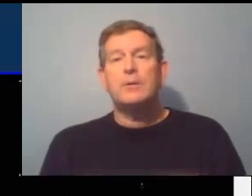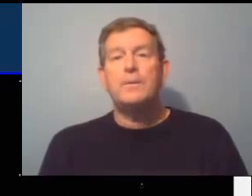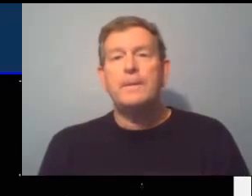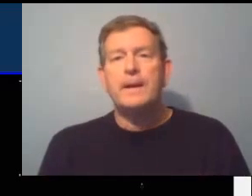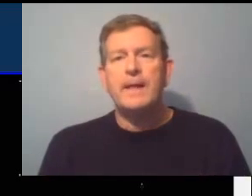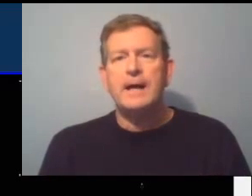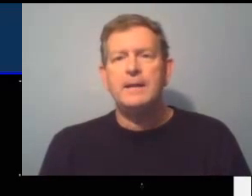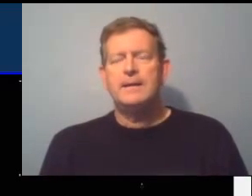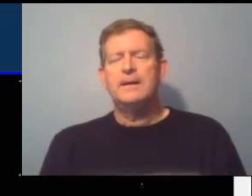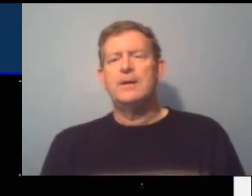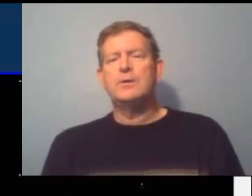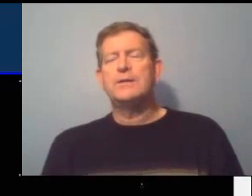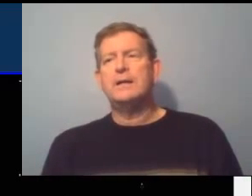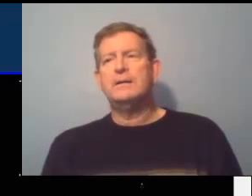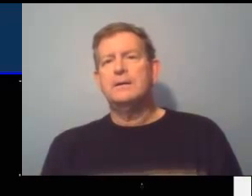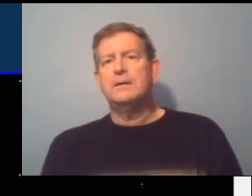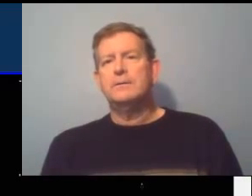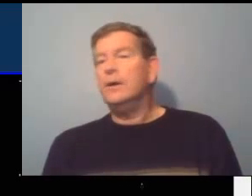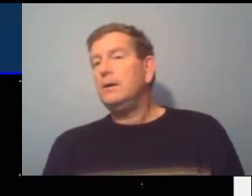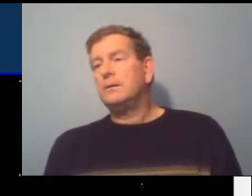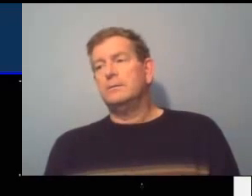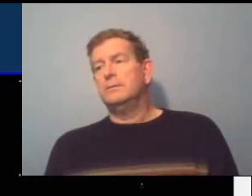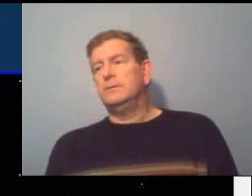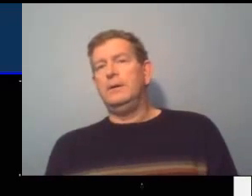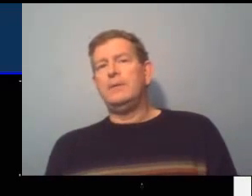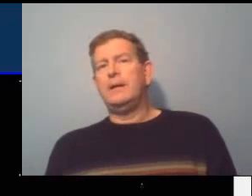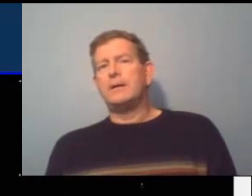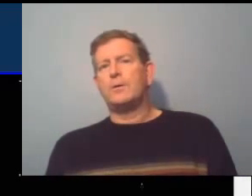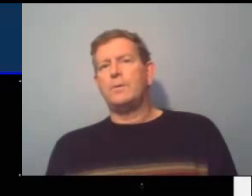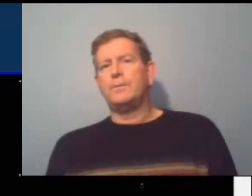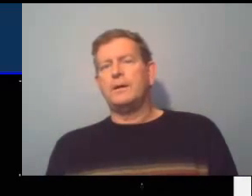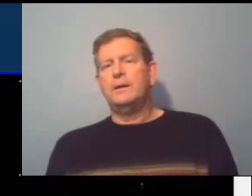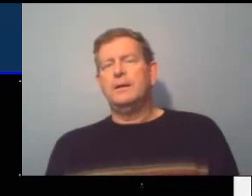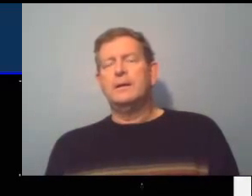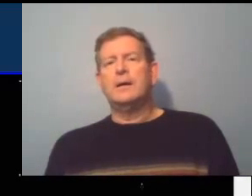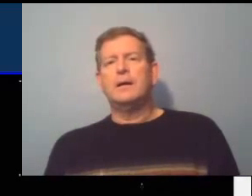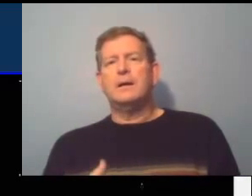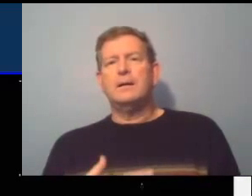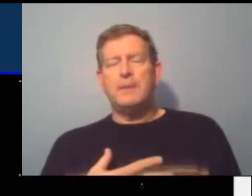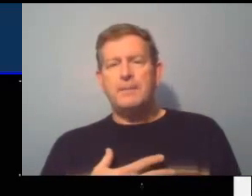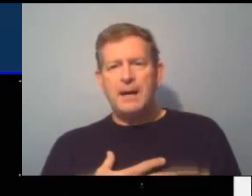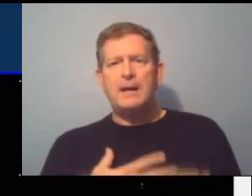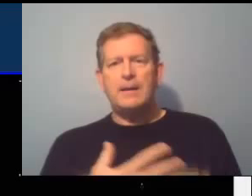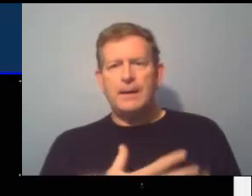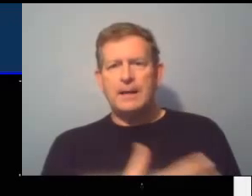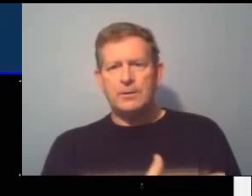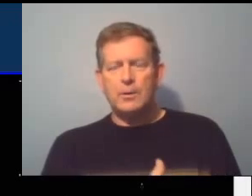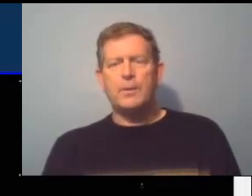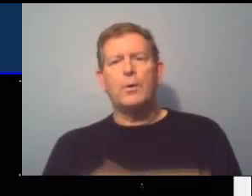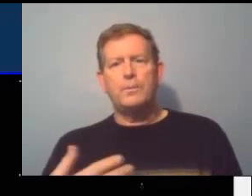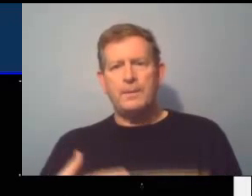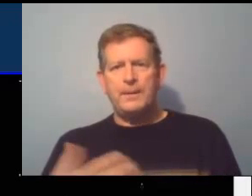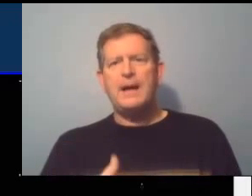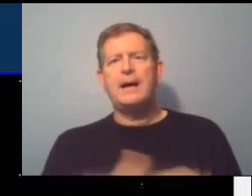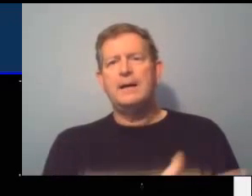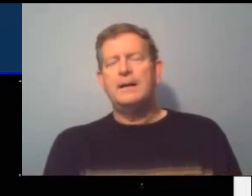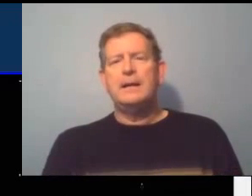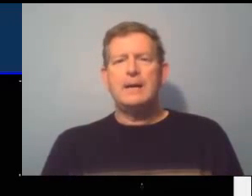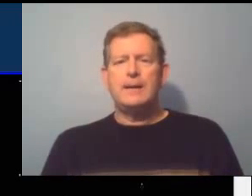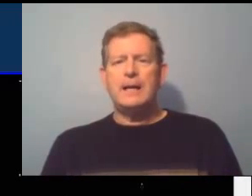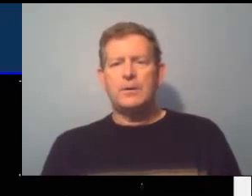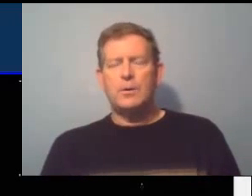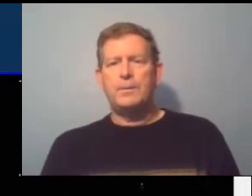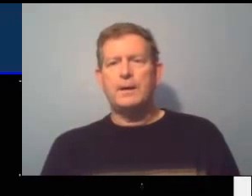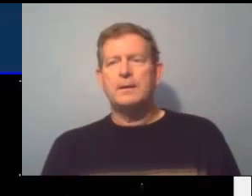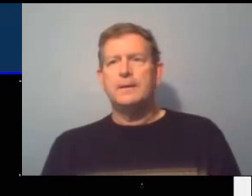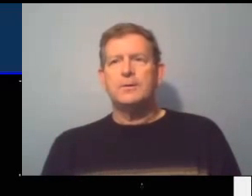Lavas la ropa, ¿verdad? And you'd say, no lavo la ropa. Mamá lava la ropa, o papá